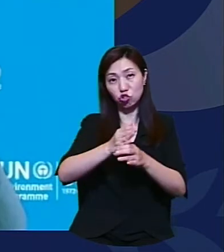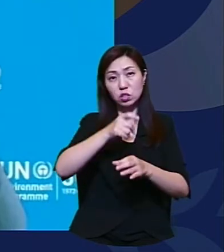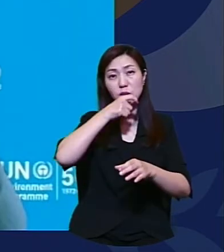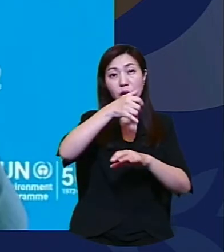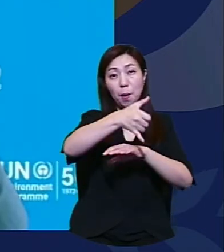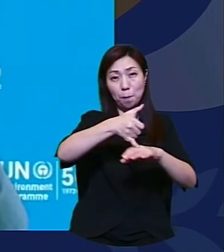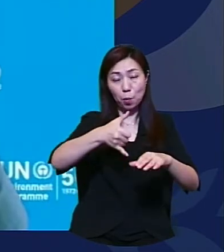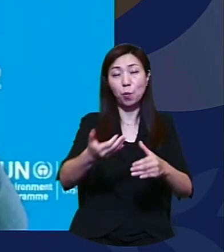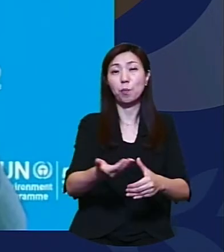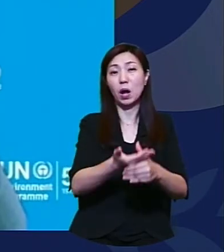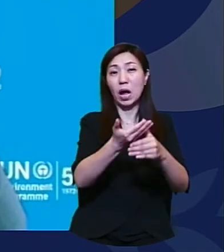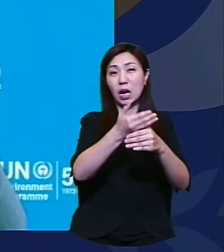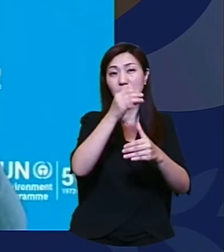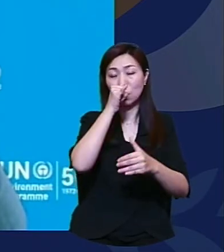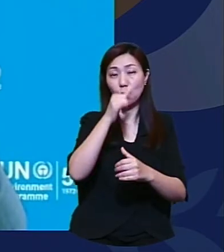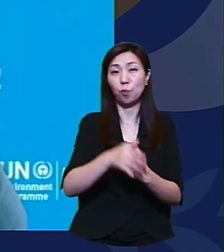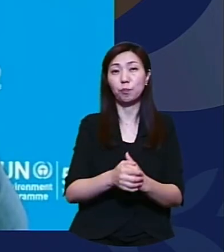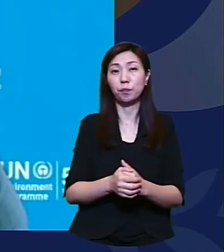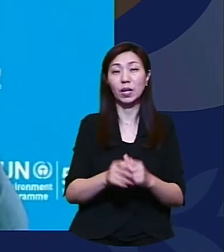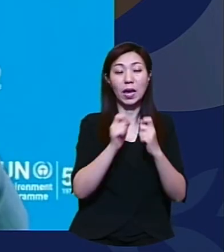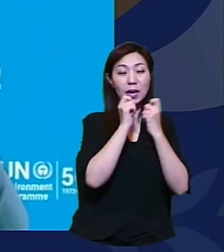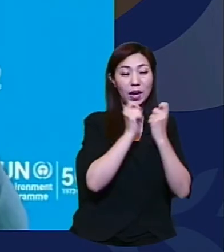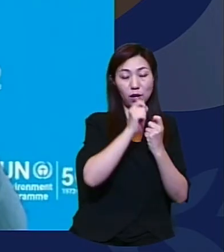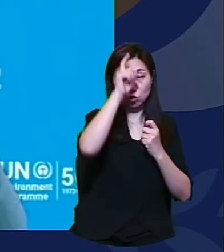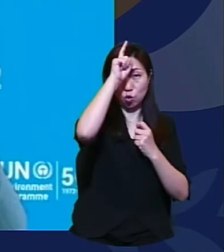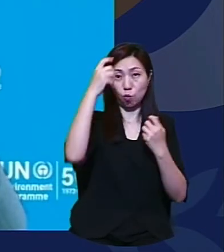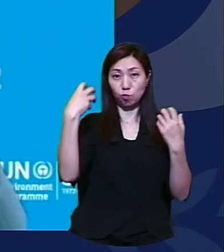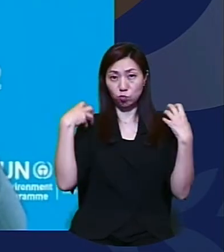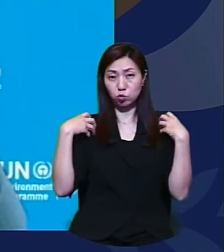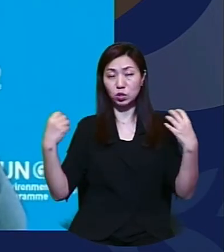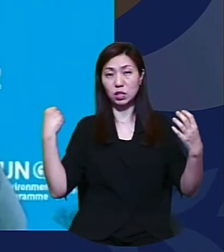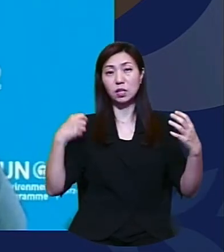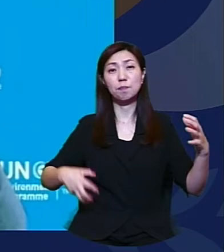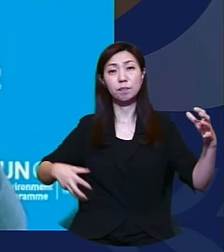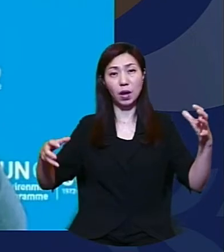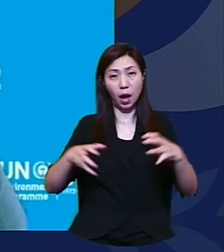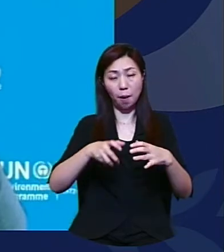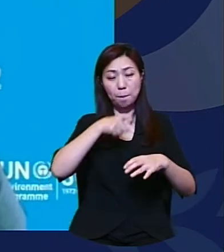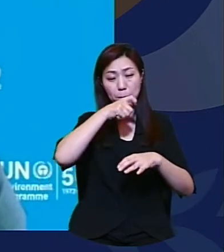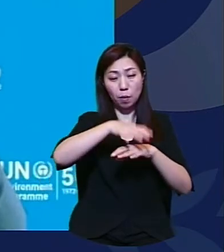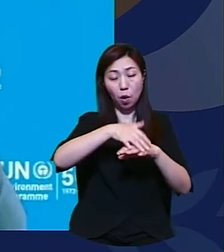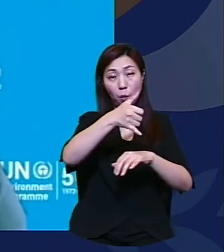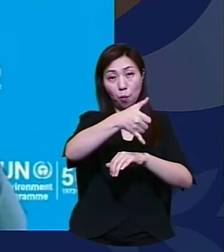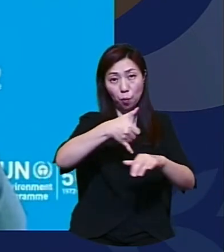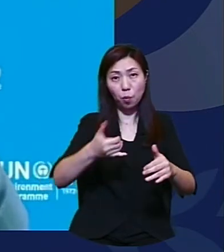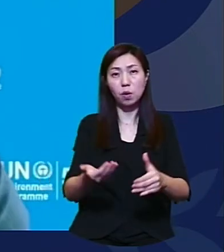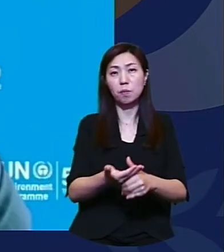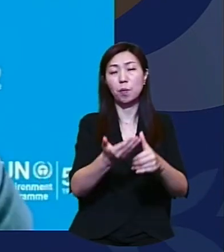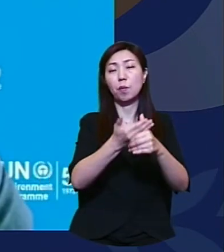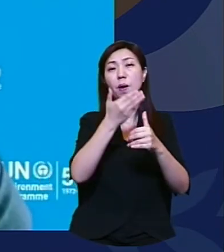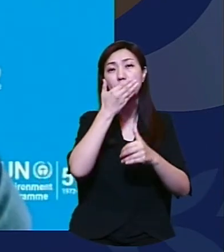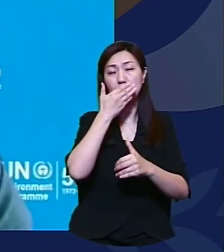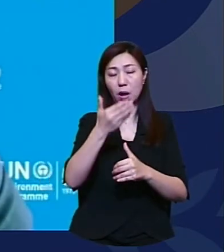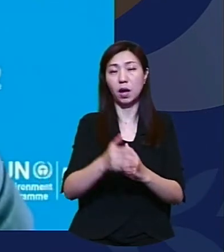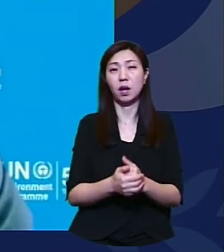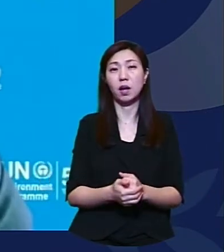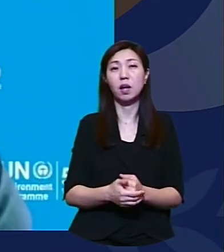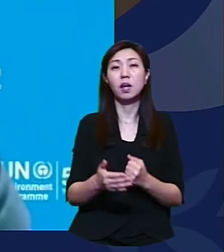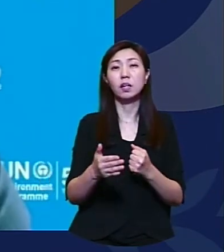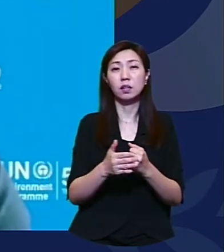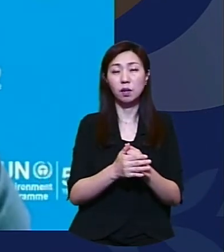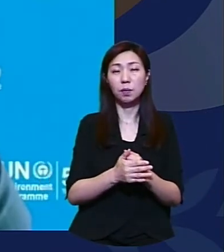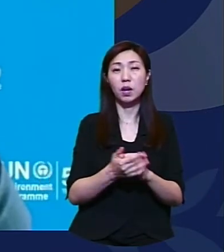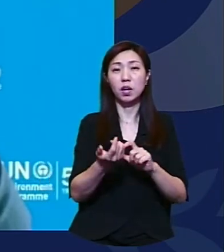but also looking at blended finance to support the domestic and regional and